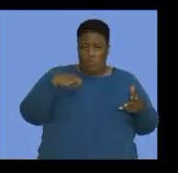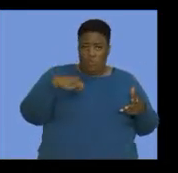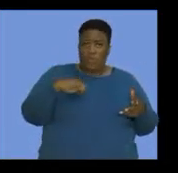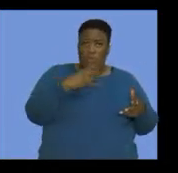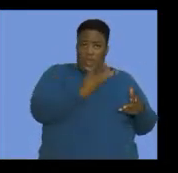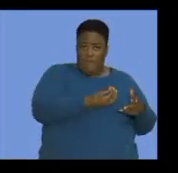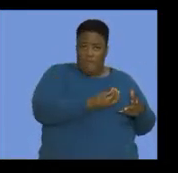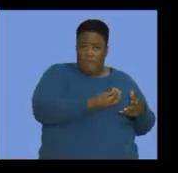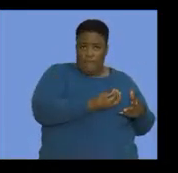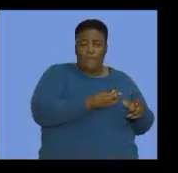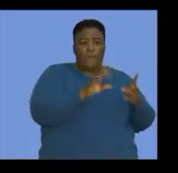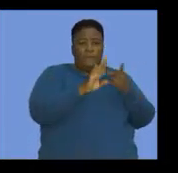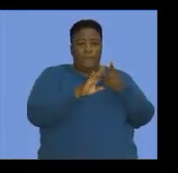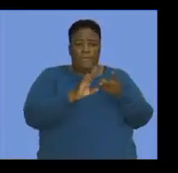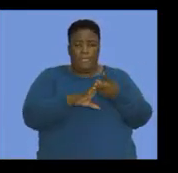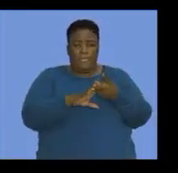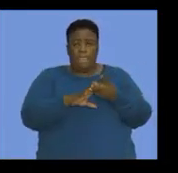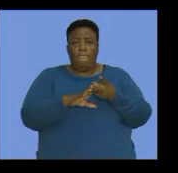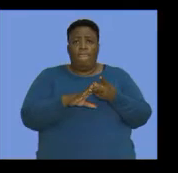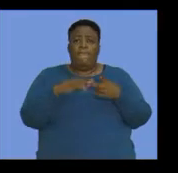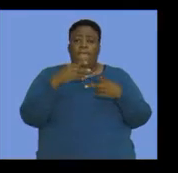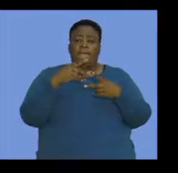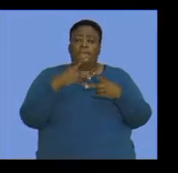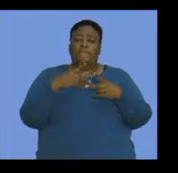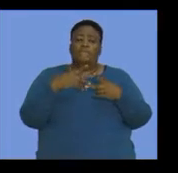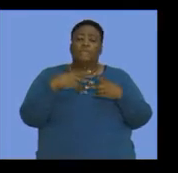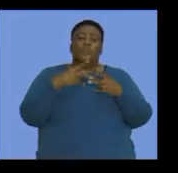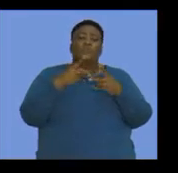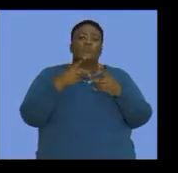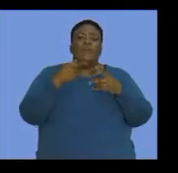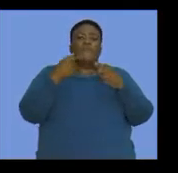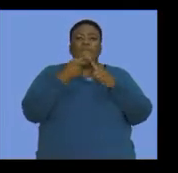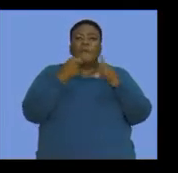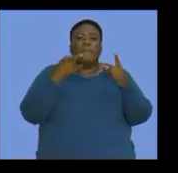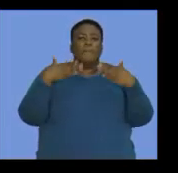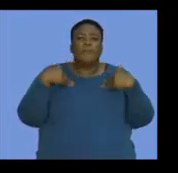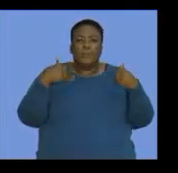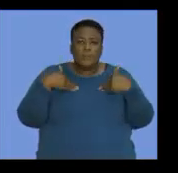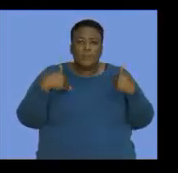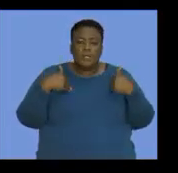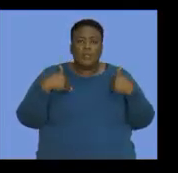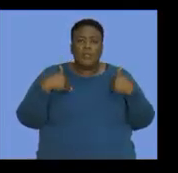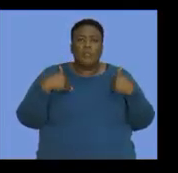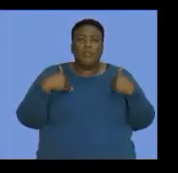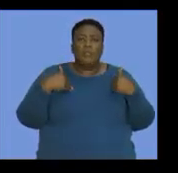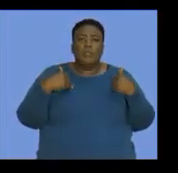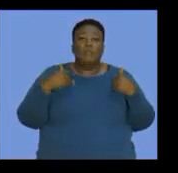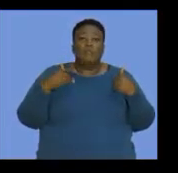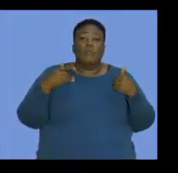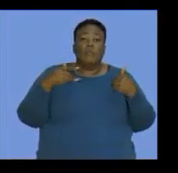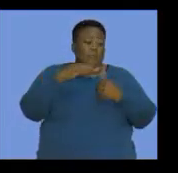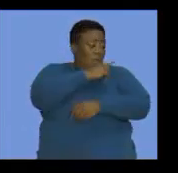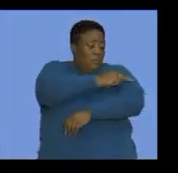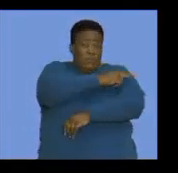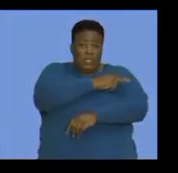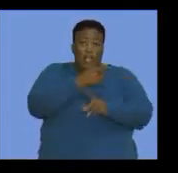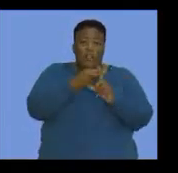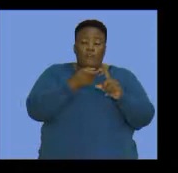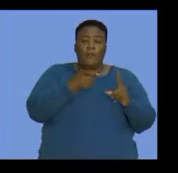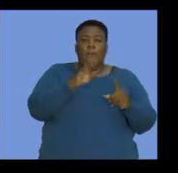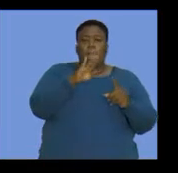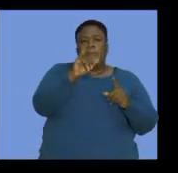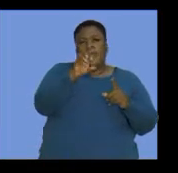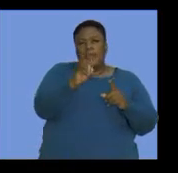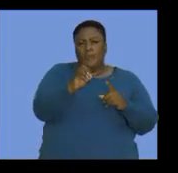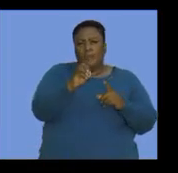solid waste, we have waste produced from hospitals, which we refer to as your biomedical waste. We also have